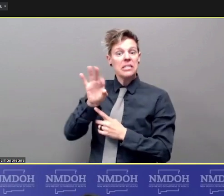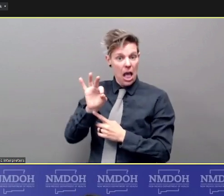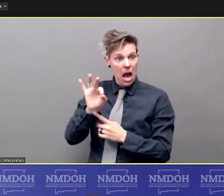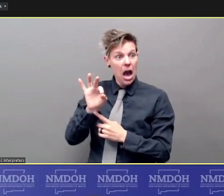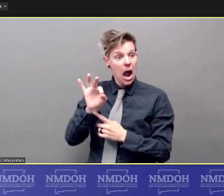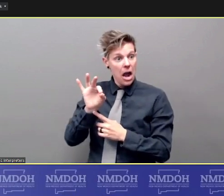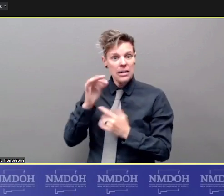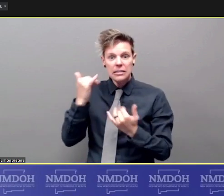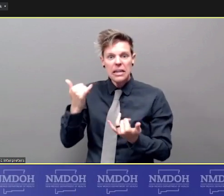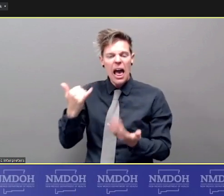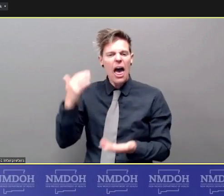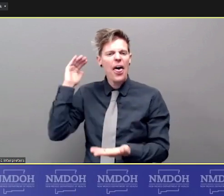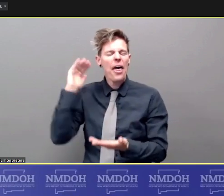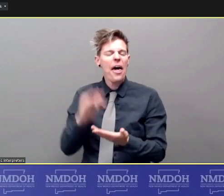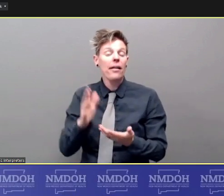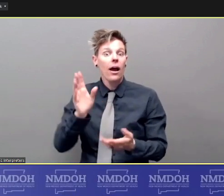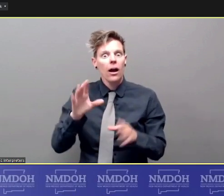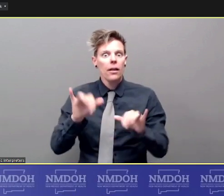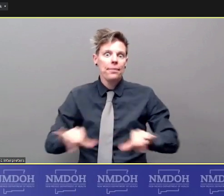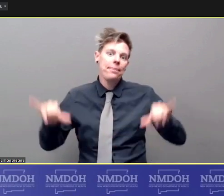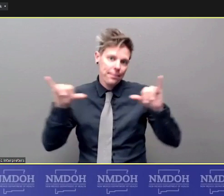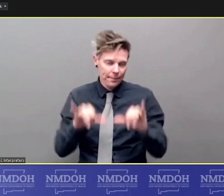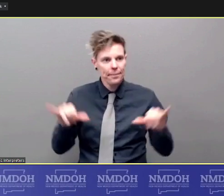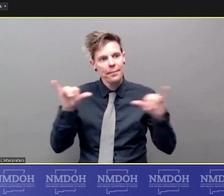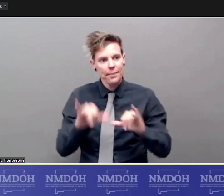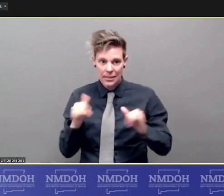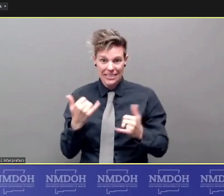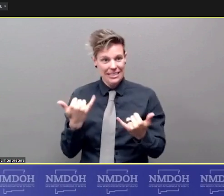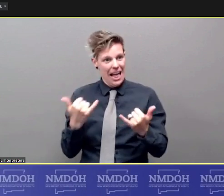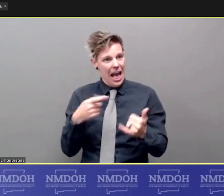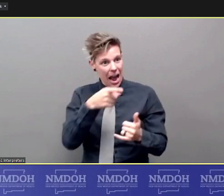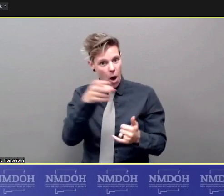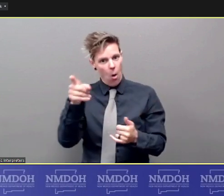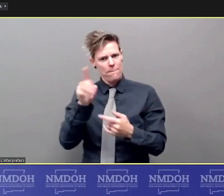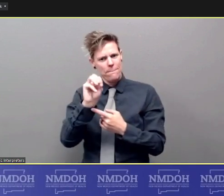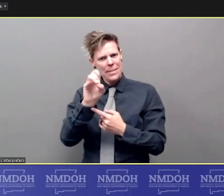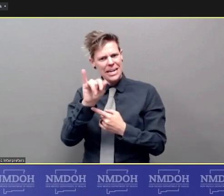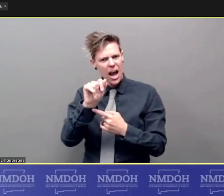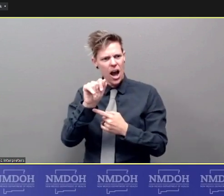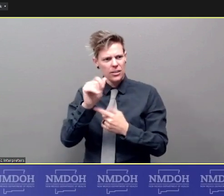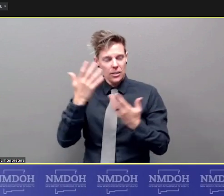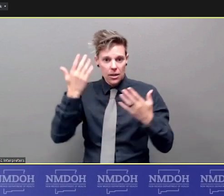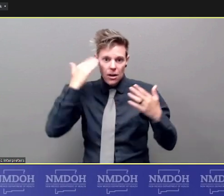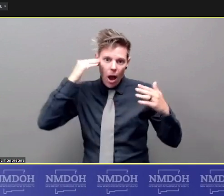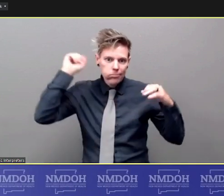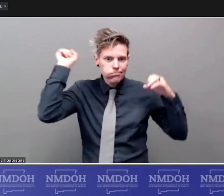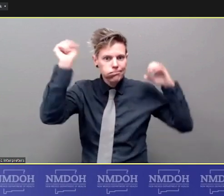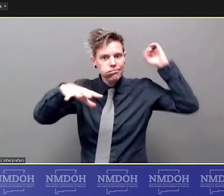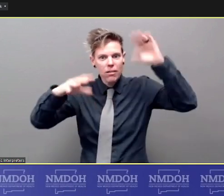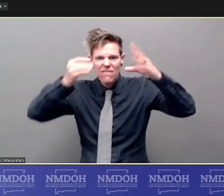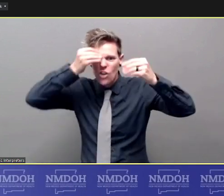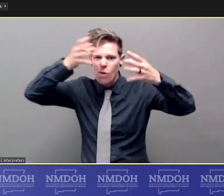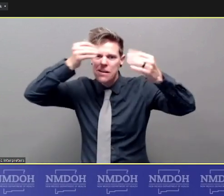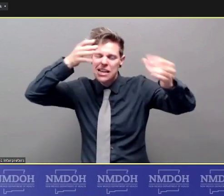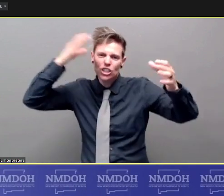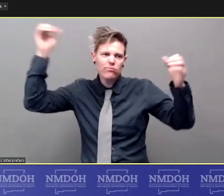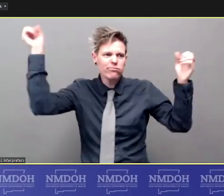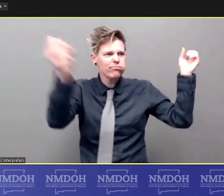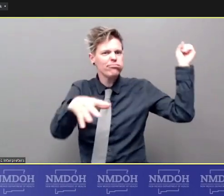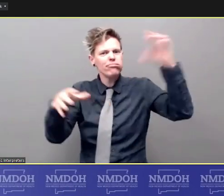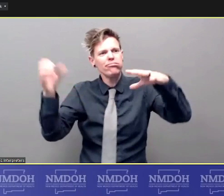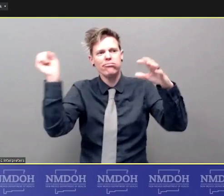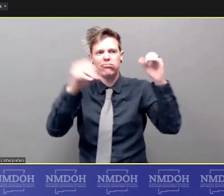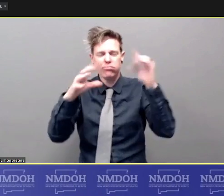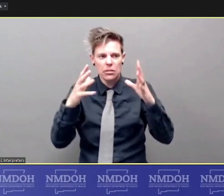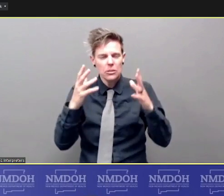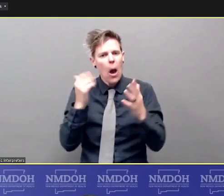that you guys do in media is so important to keep the message alive of, you know, how to